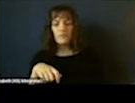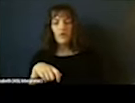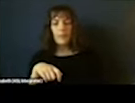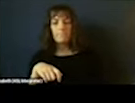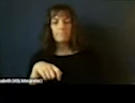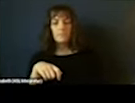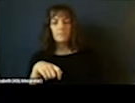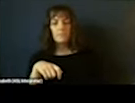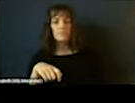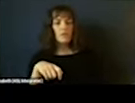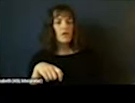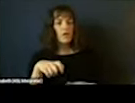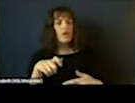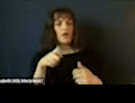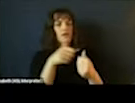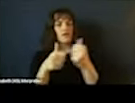with their disability.